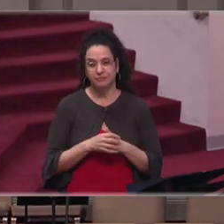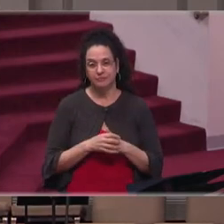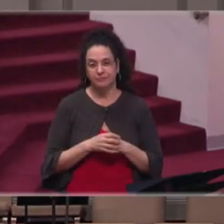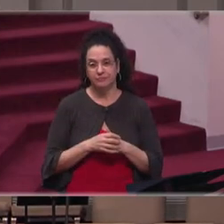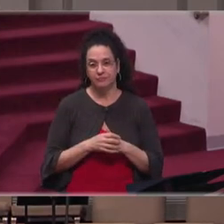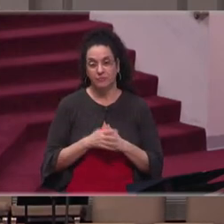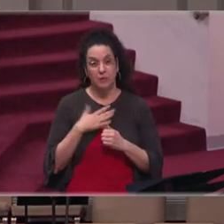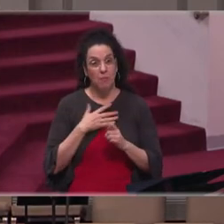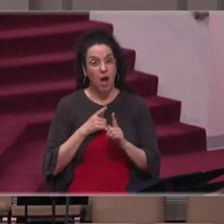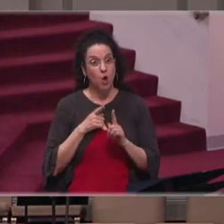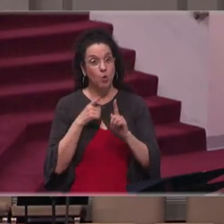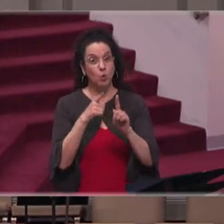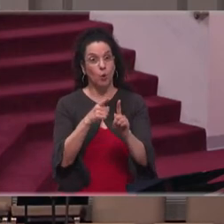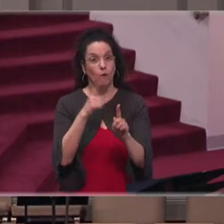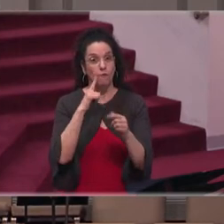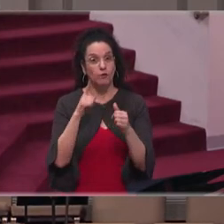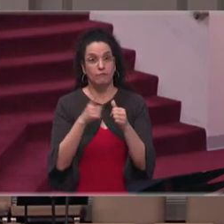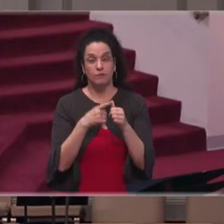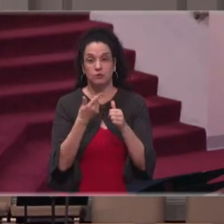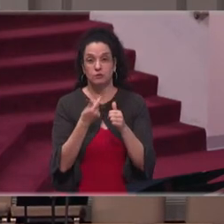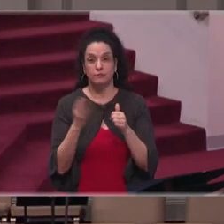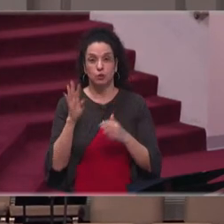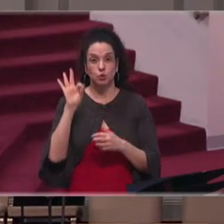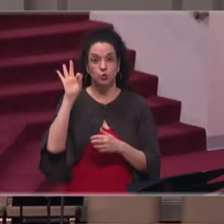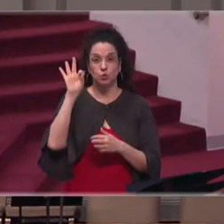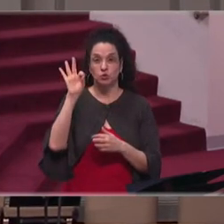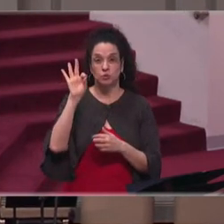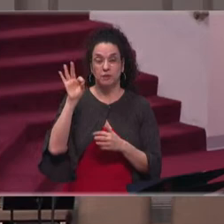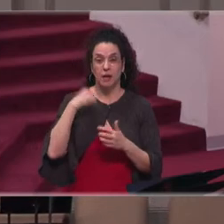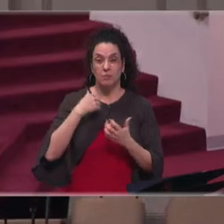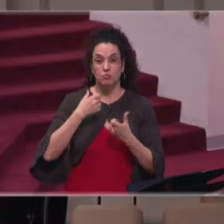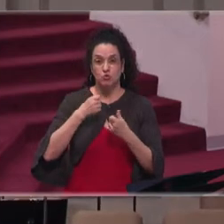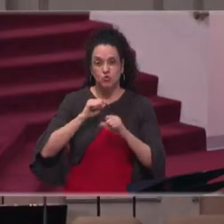I'm really trying to lay a foundation for us